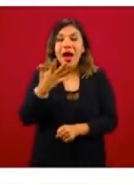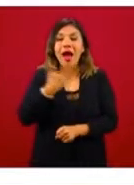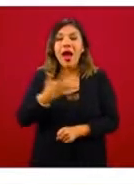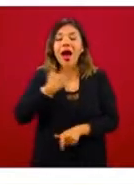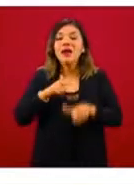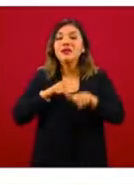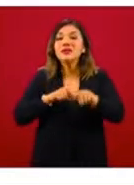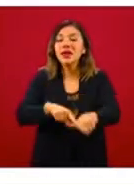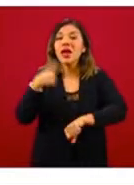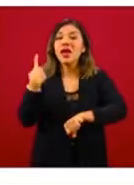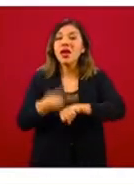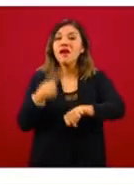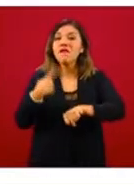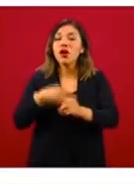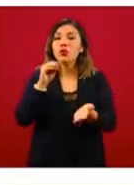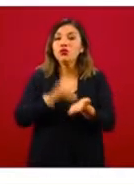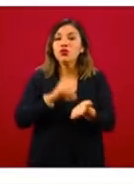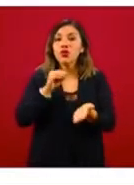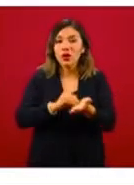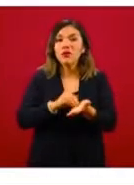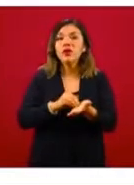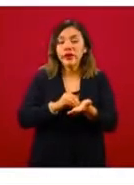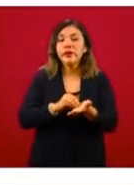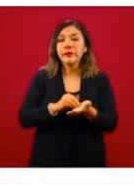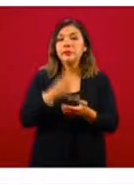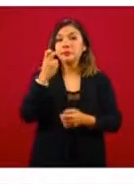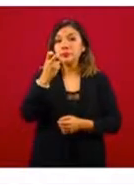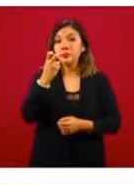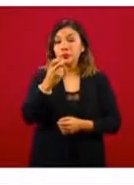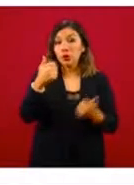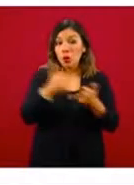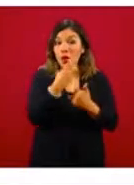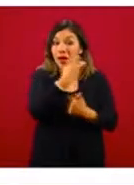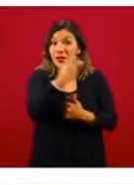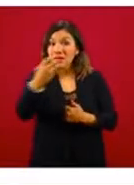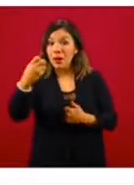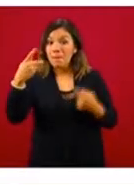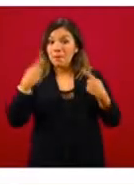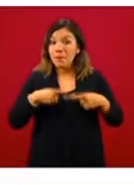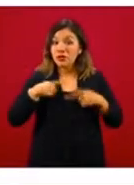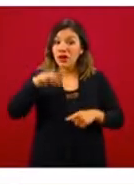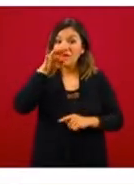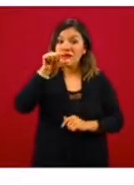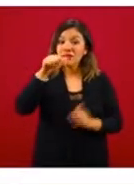16,940 active confirmed cases representing the active pandemic in Mexico.